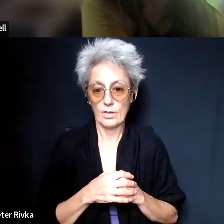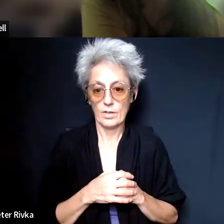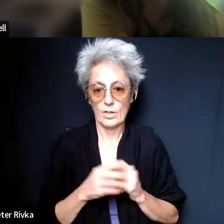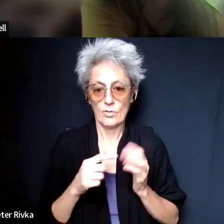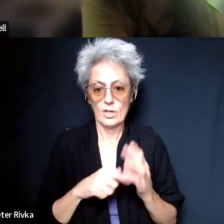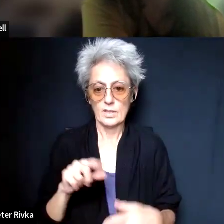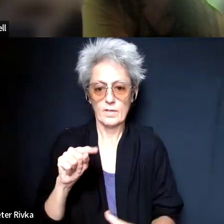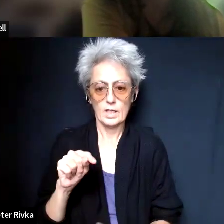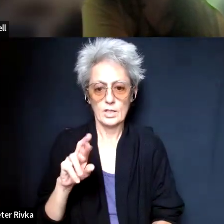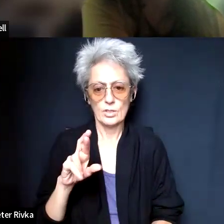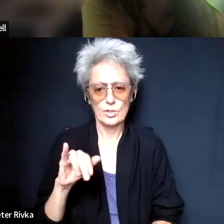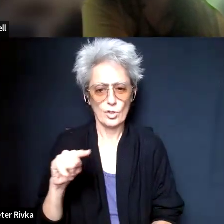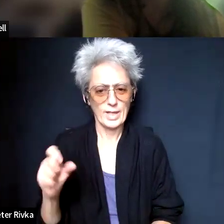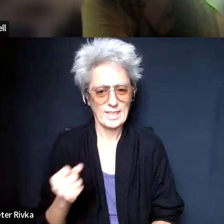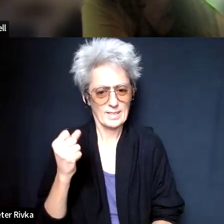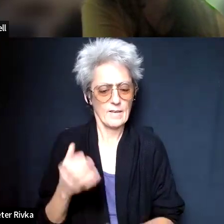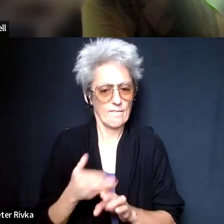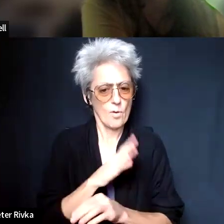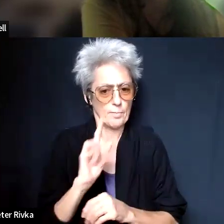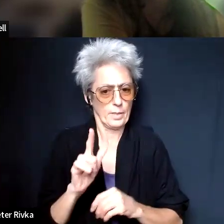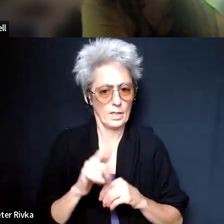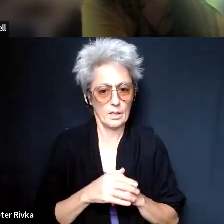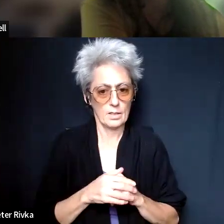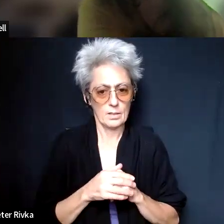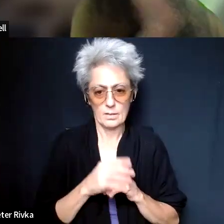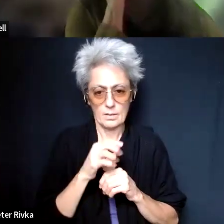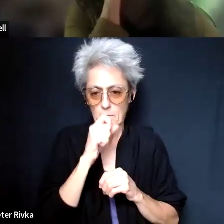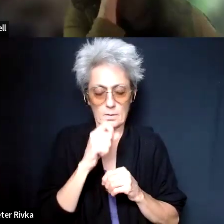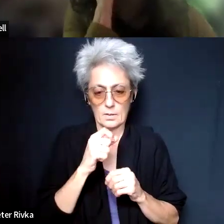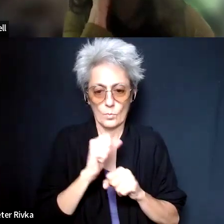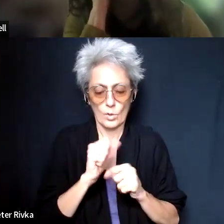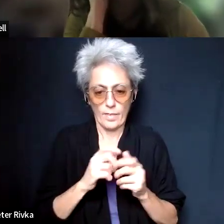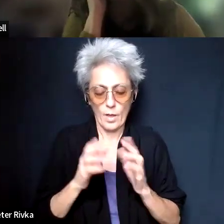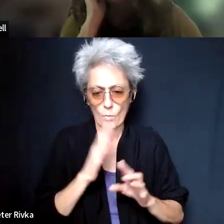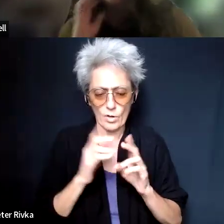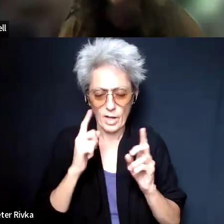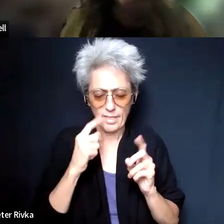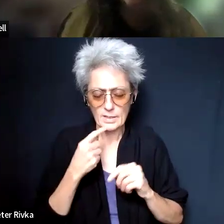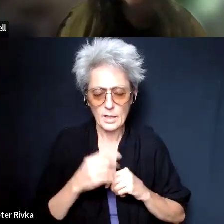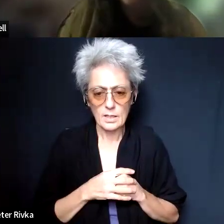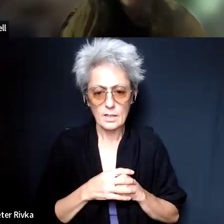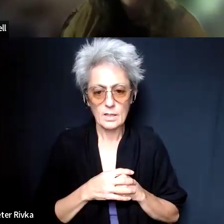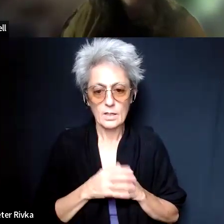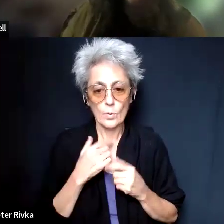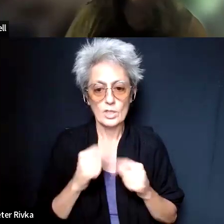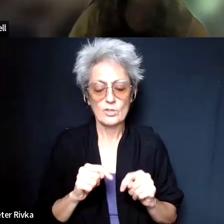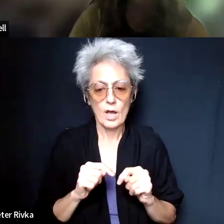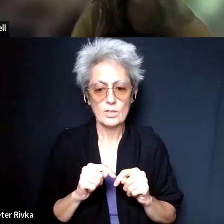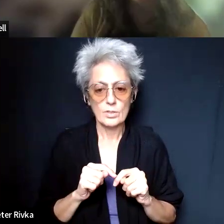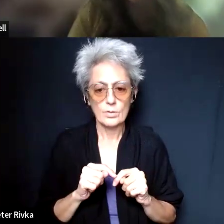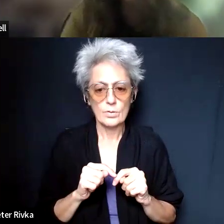Turret's former bill, Work Without Worry, is that we're really trying to address